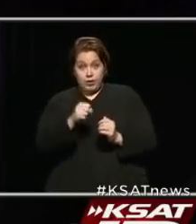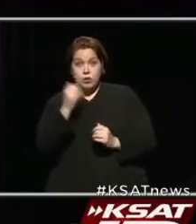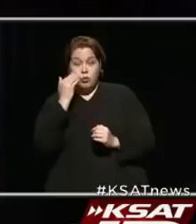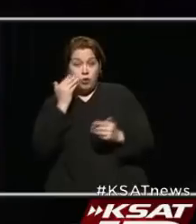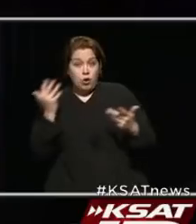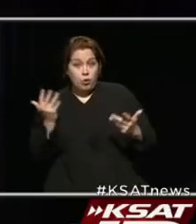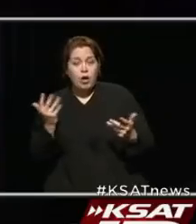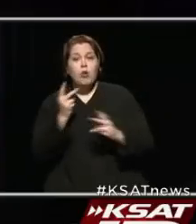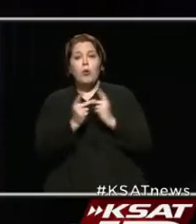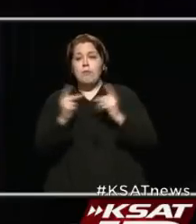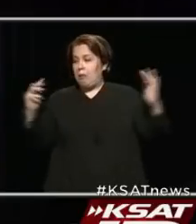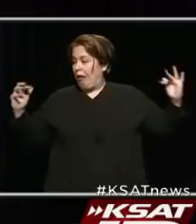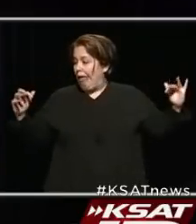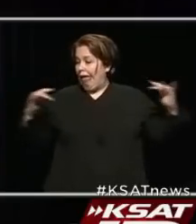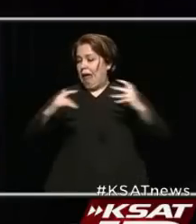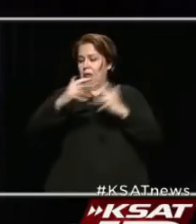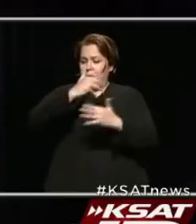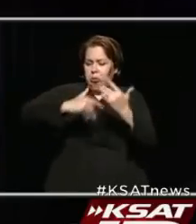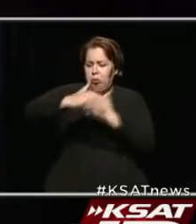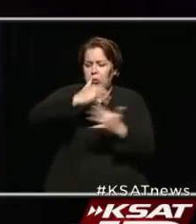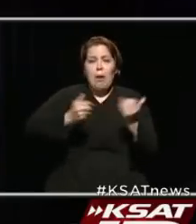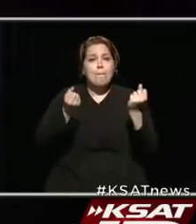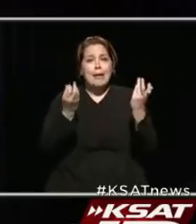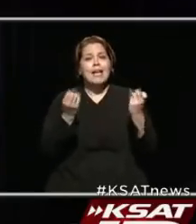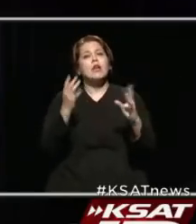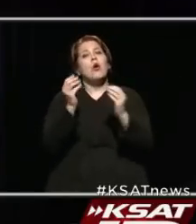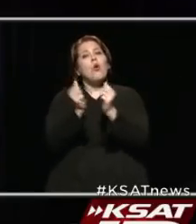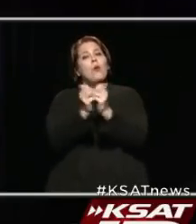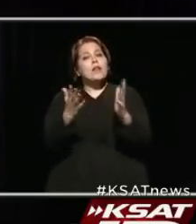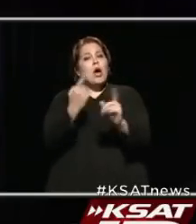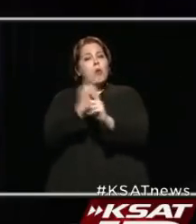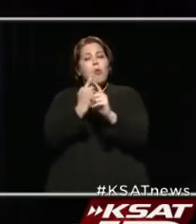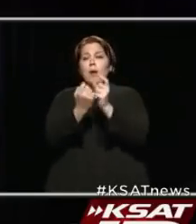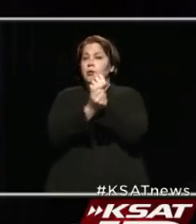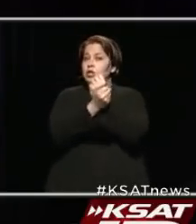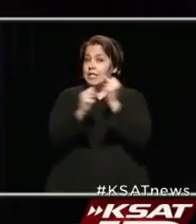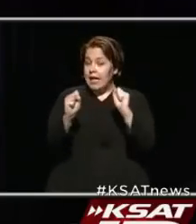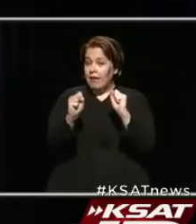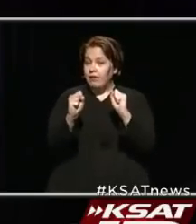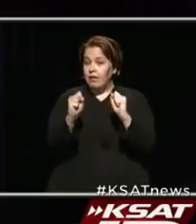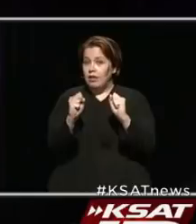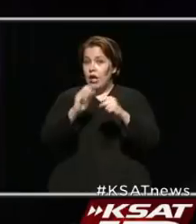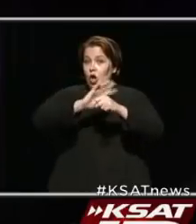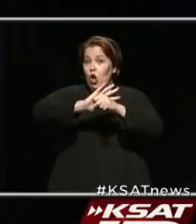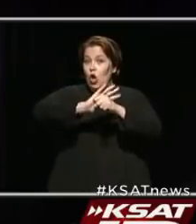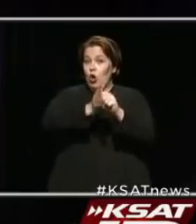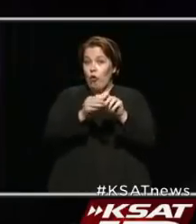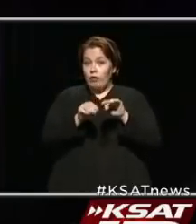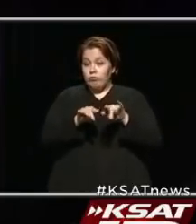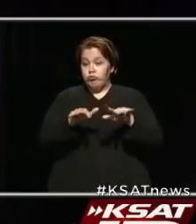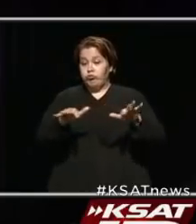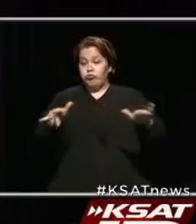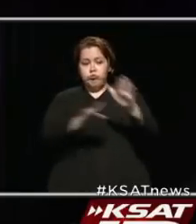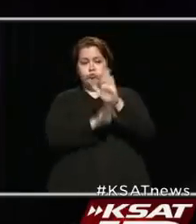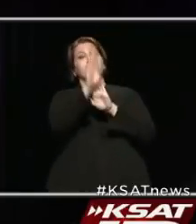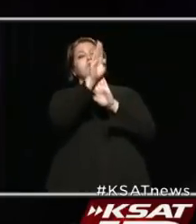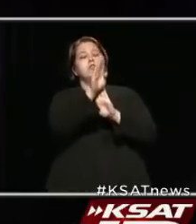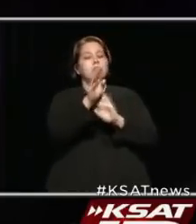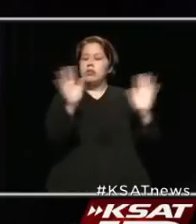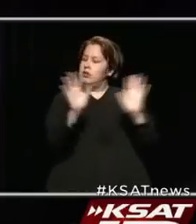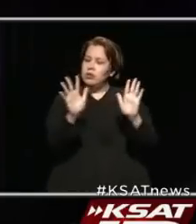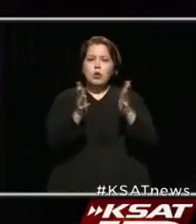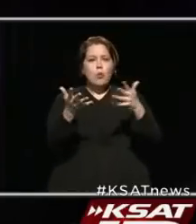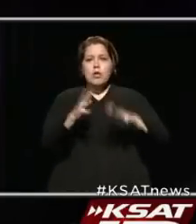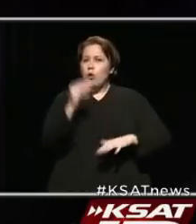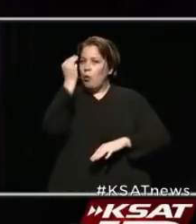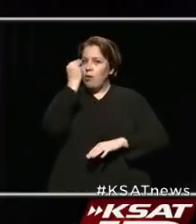when people get together in large numbers without proper safety protocols, COVID-19 cases spike. We don't want a repeat of